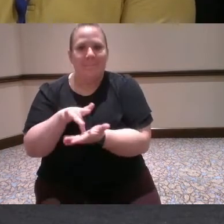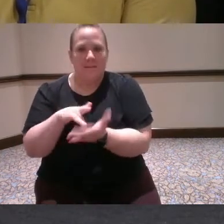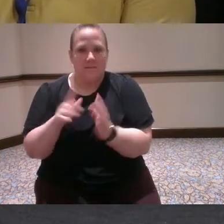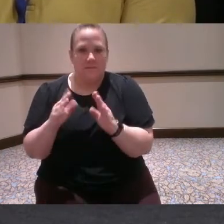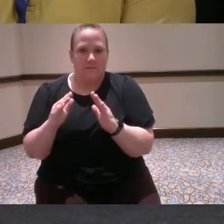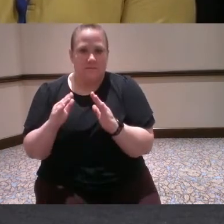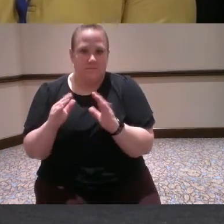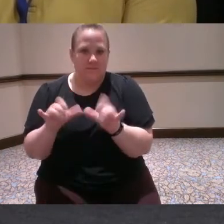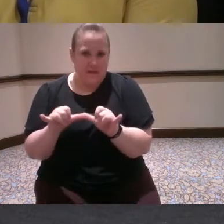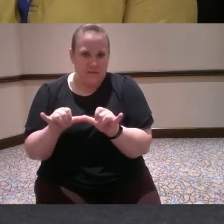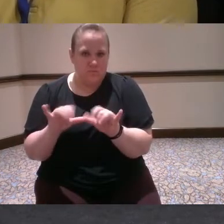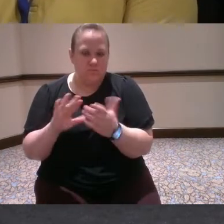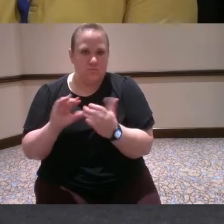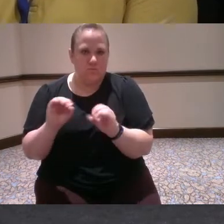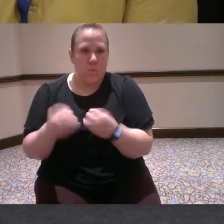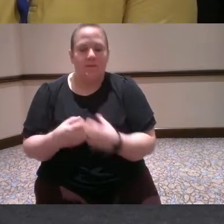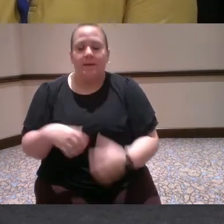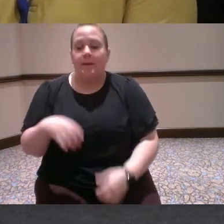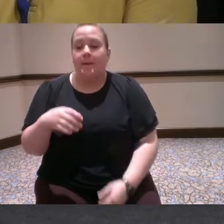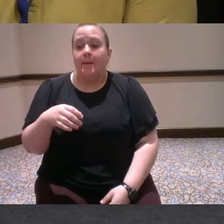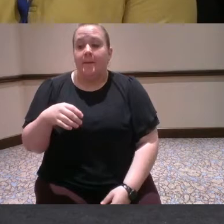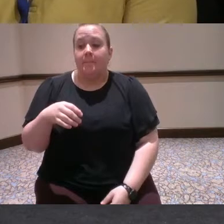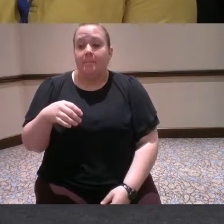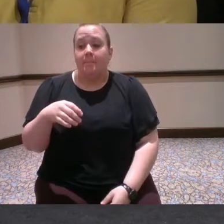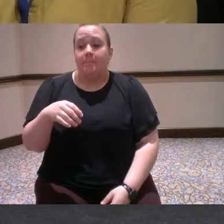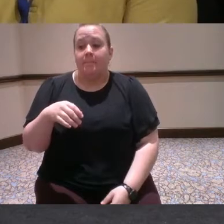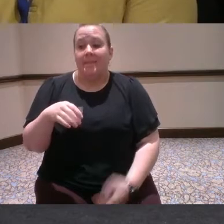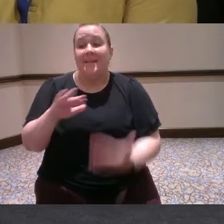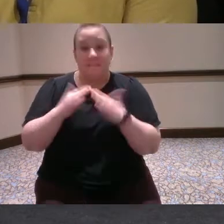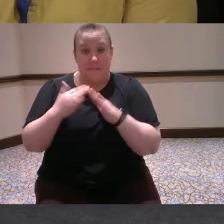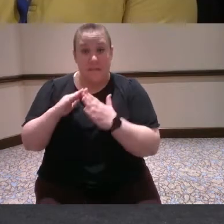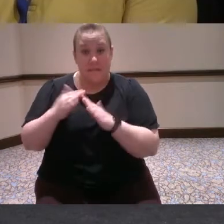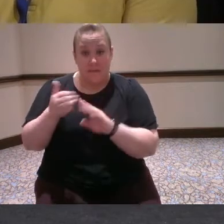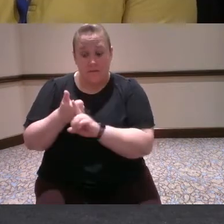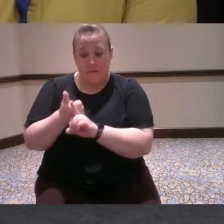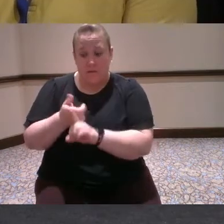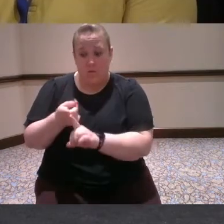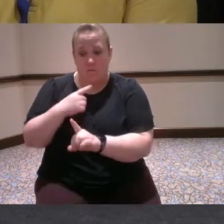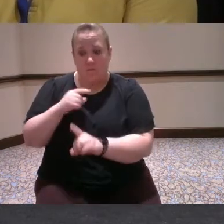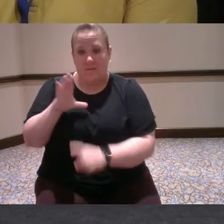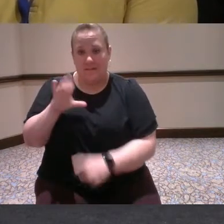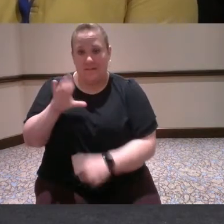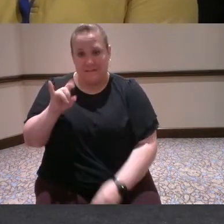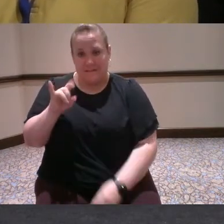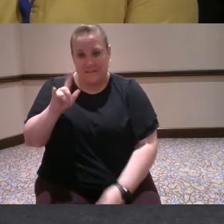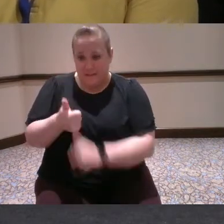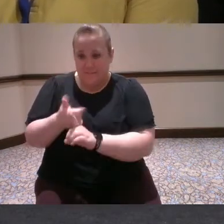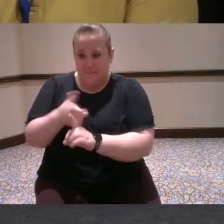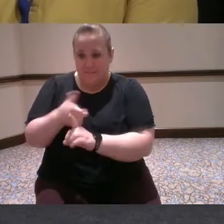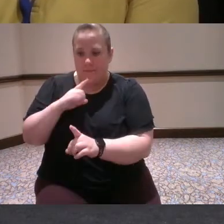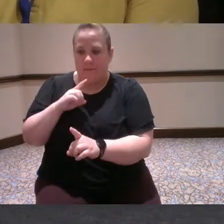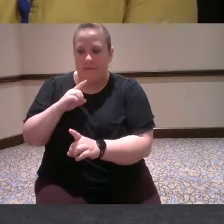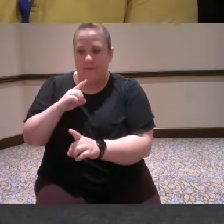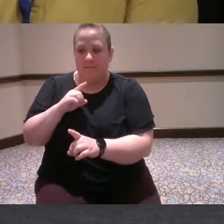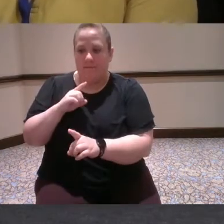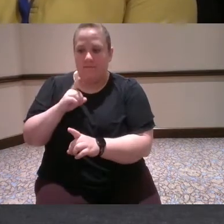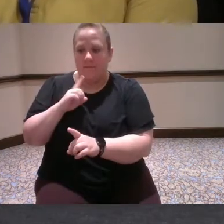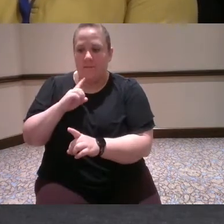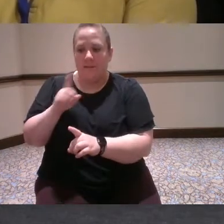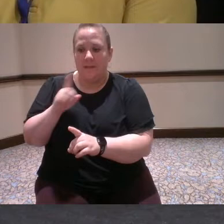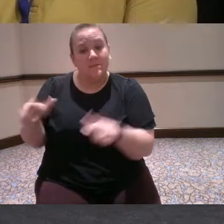city certainly is, I think, in its soul, although city's larger, connects to that, and